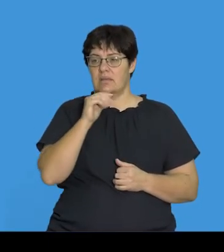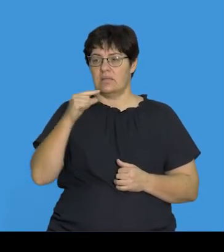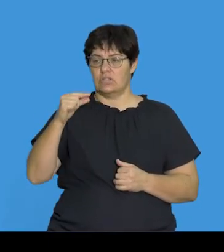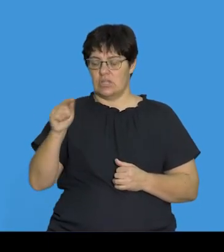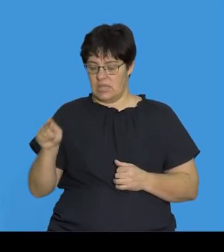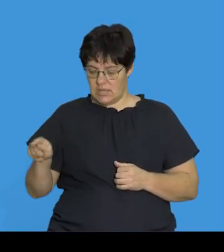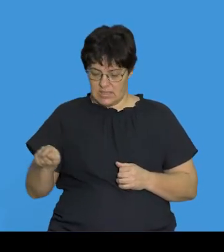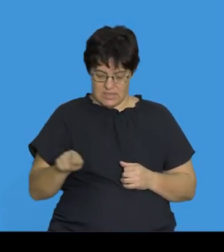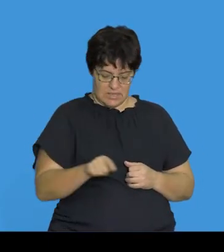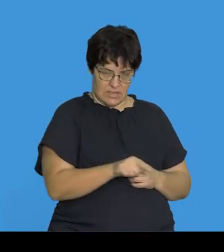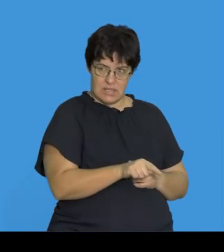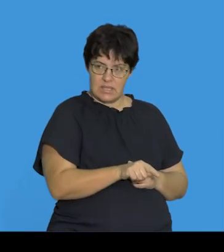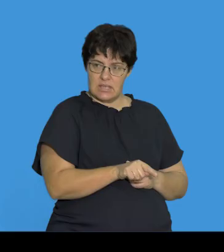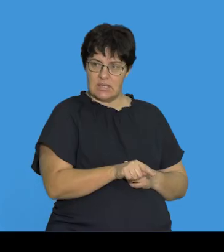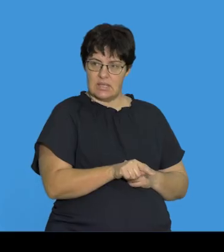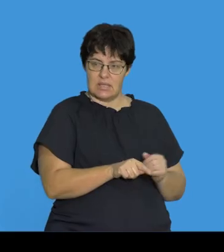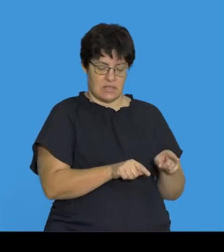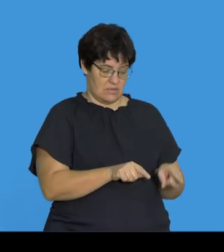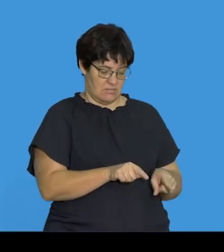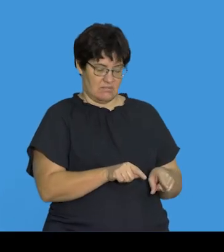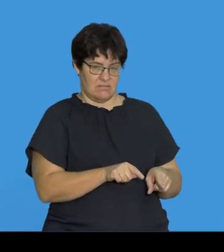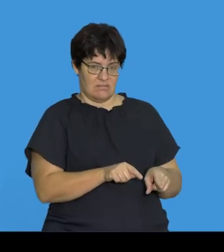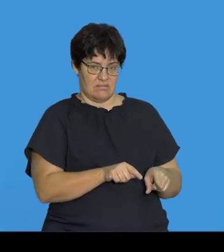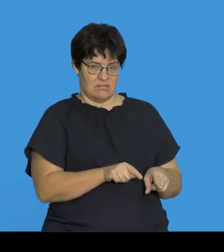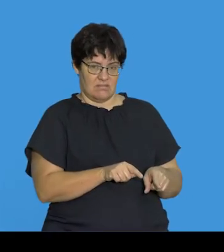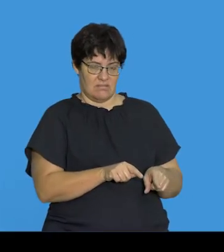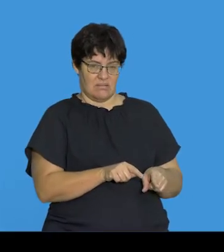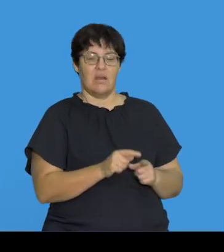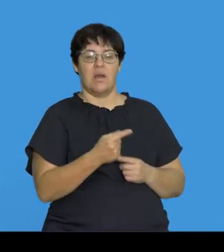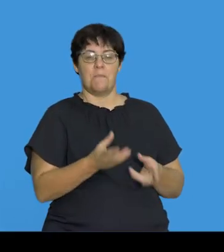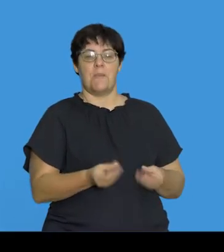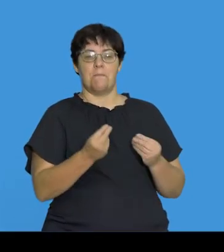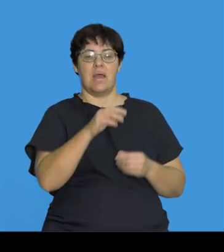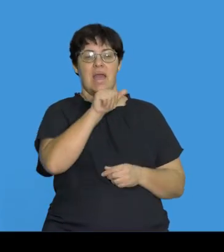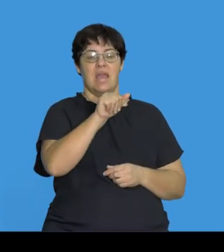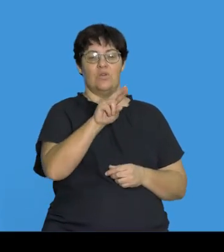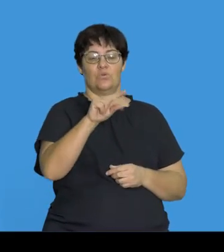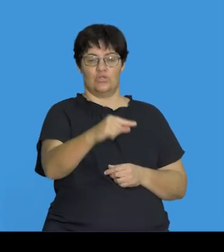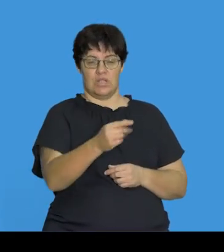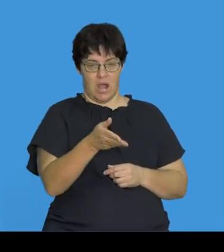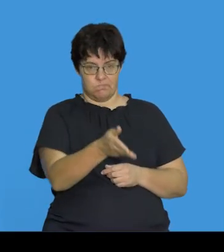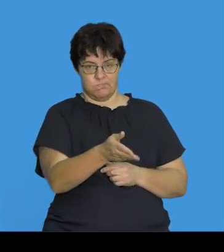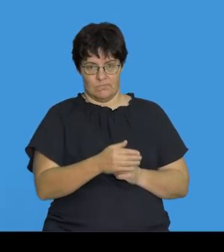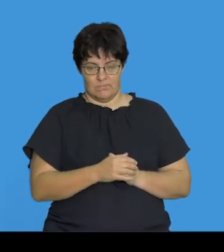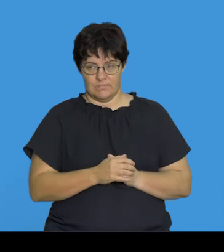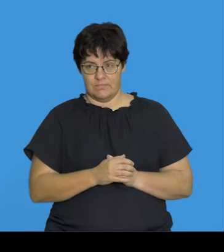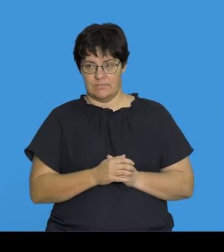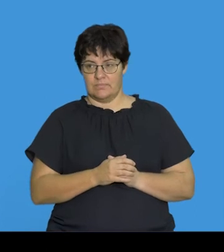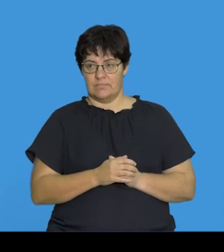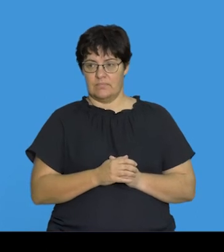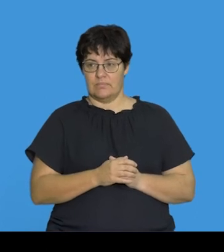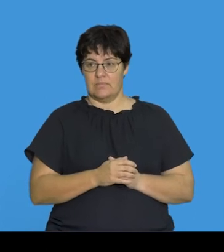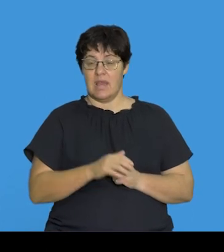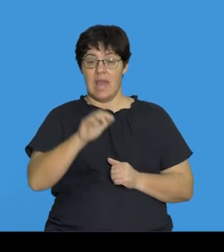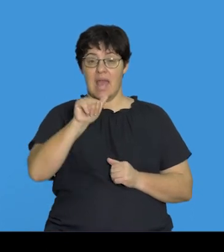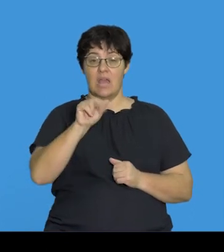look at G is there, and if we go across, come down that line, we can see that AUG is present there. And in